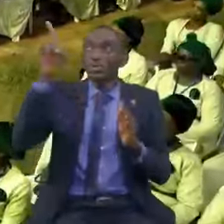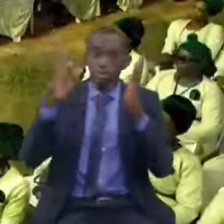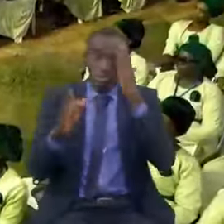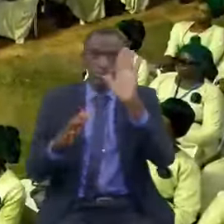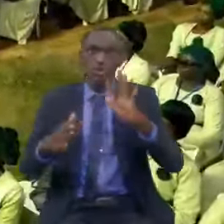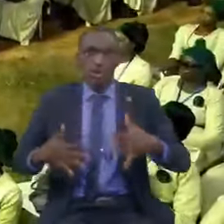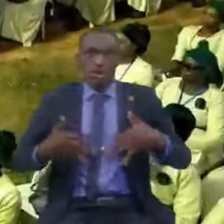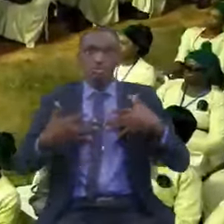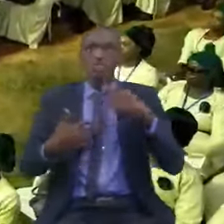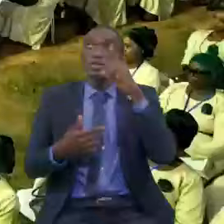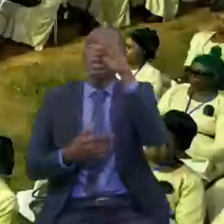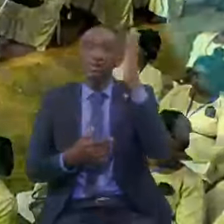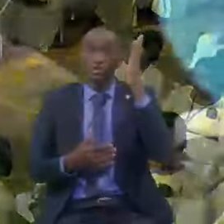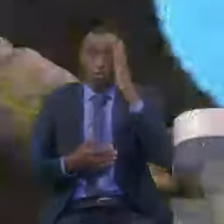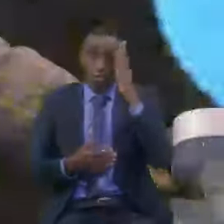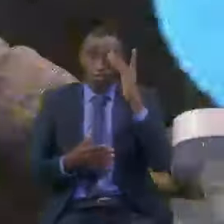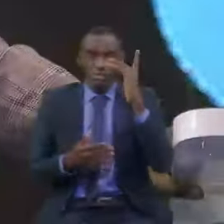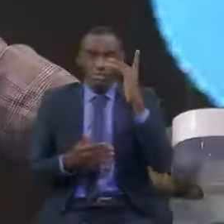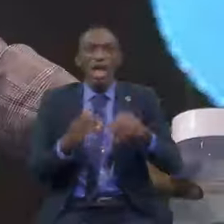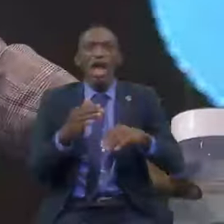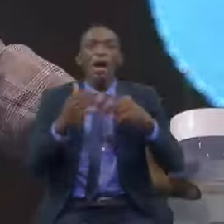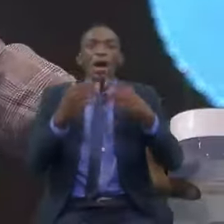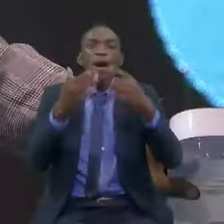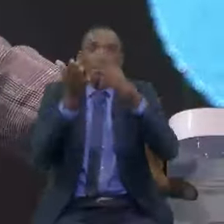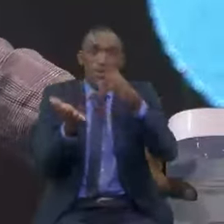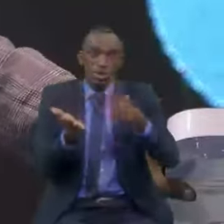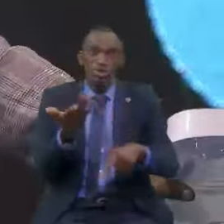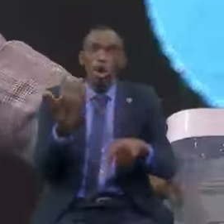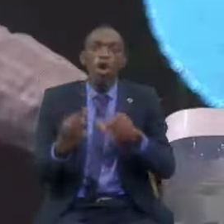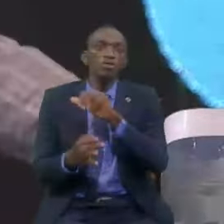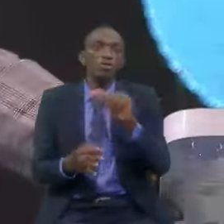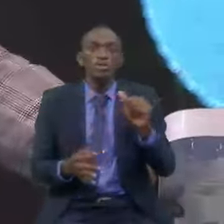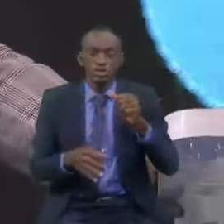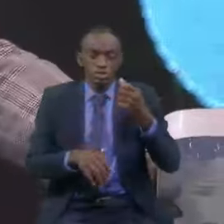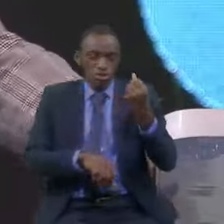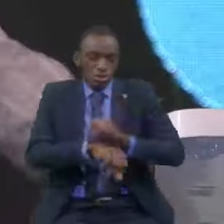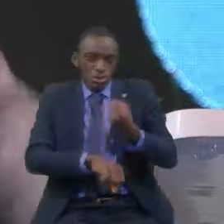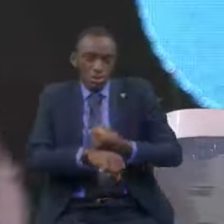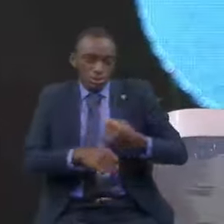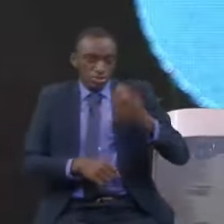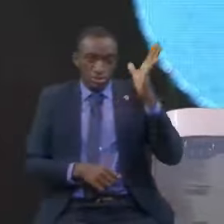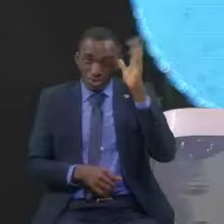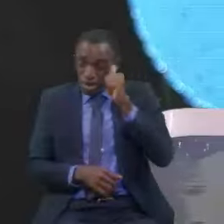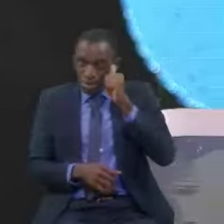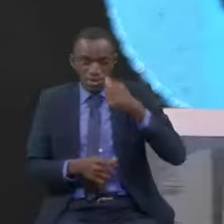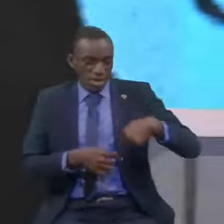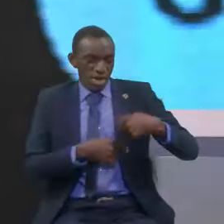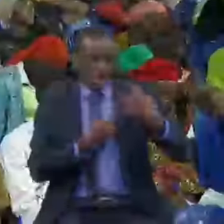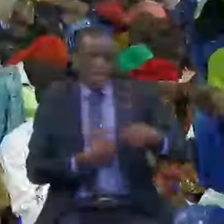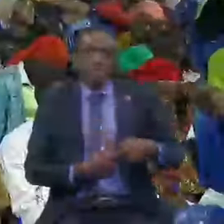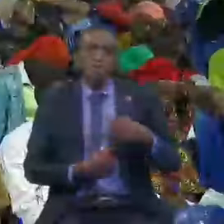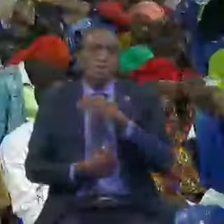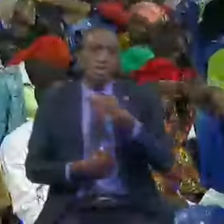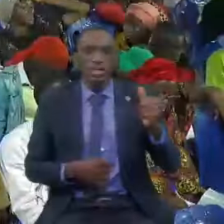stony, stubborn heart, of a rebellious heart, of a rigid heart in anyone. Therefore,